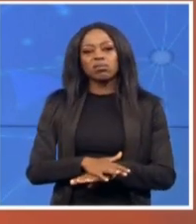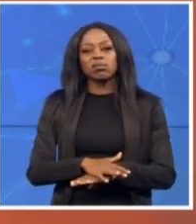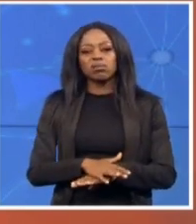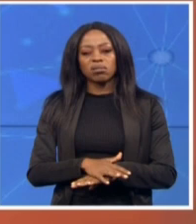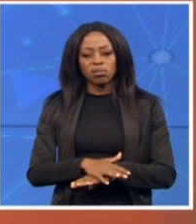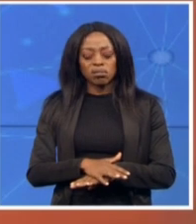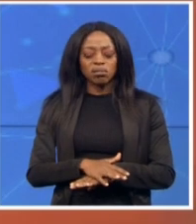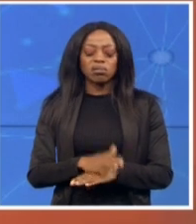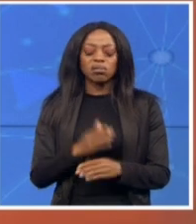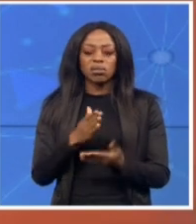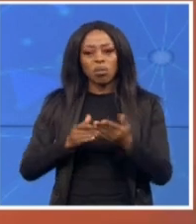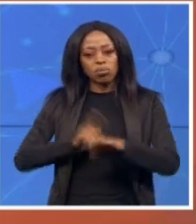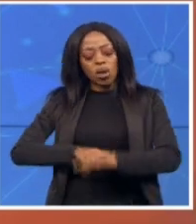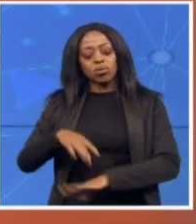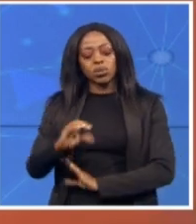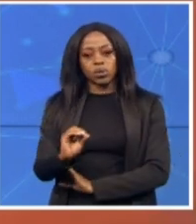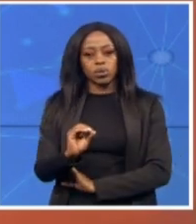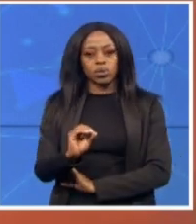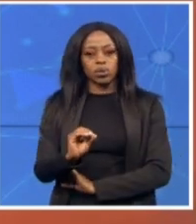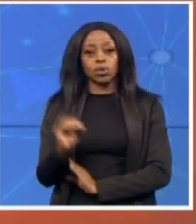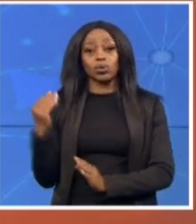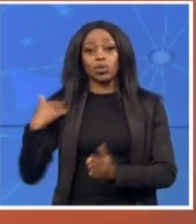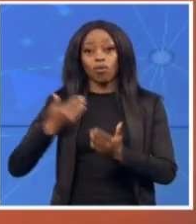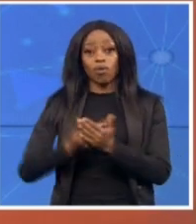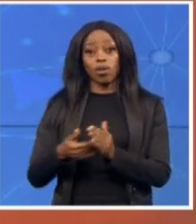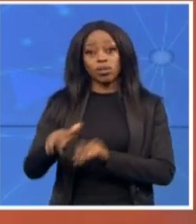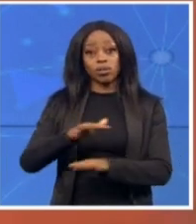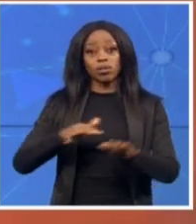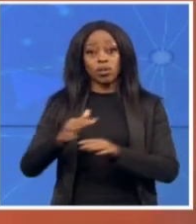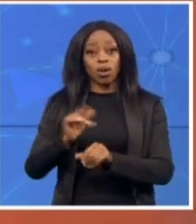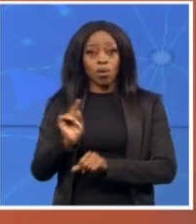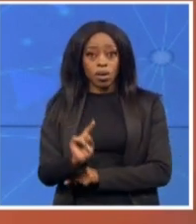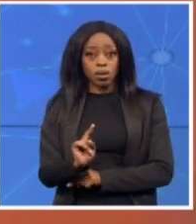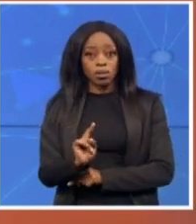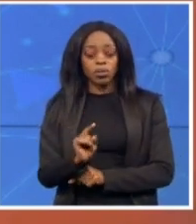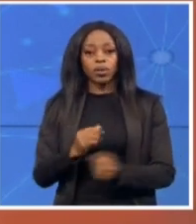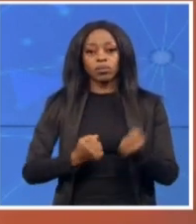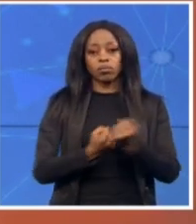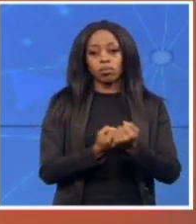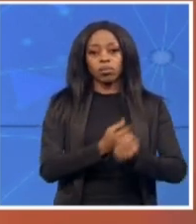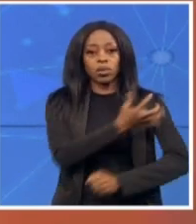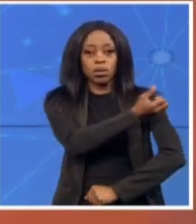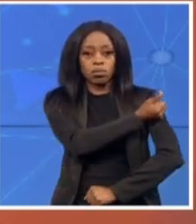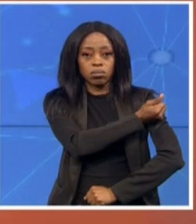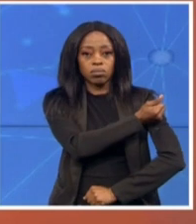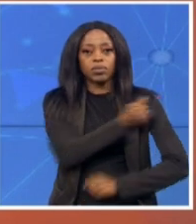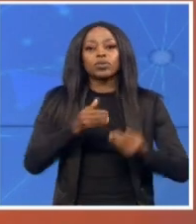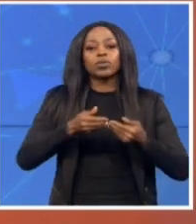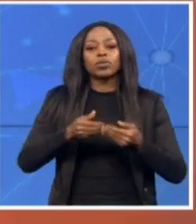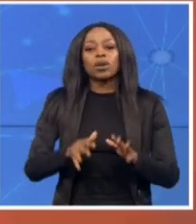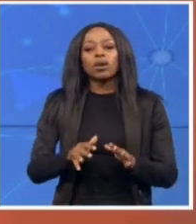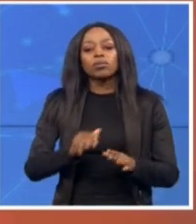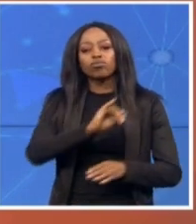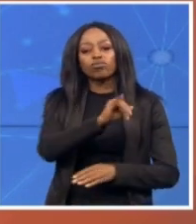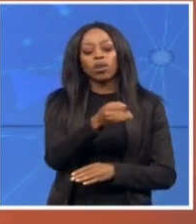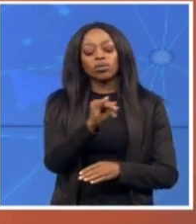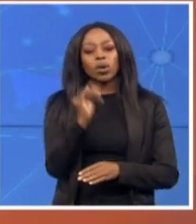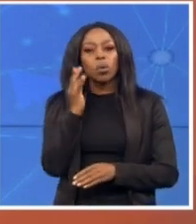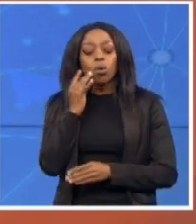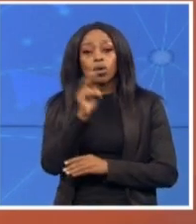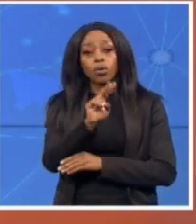now in regard to the boosters, we started the boosters for J&J on the 24th, and the 28th is about the